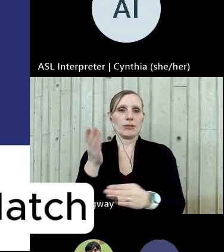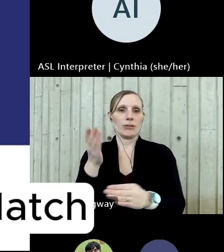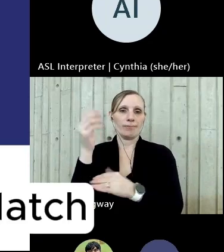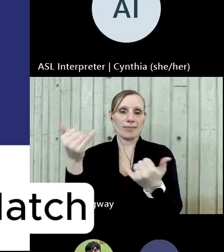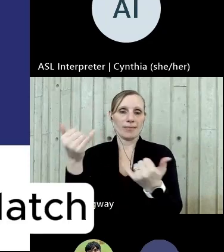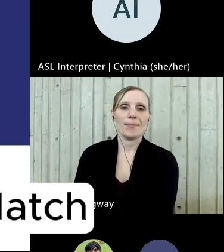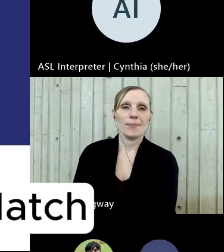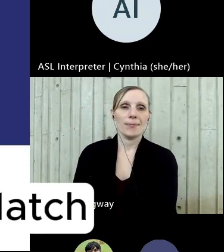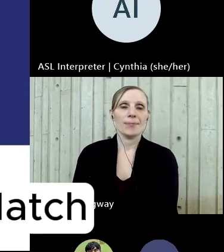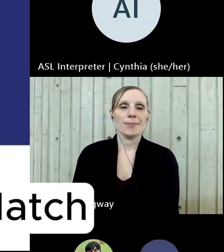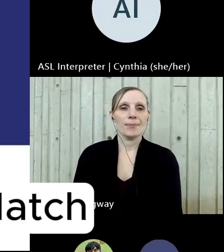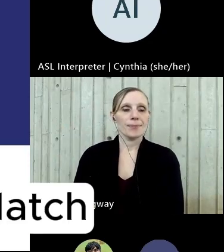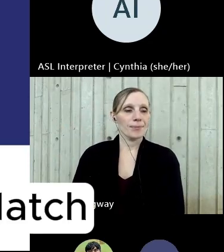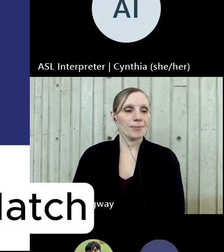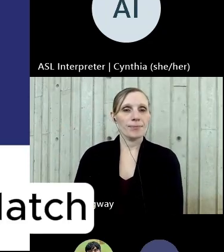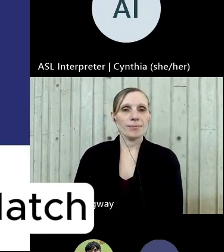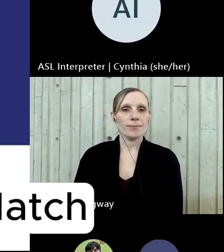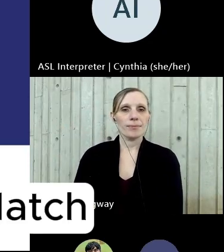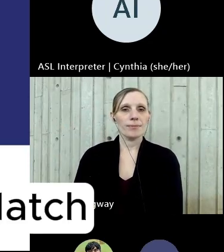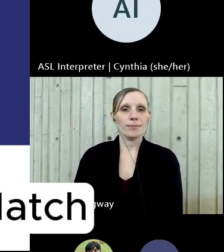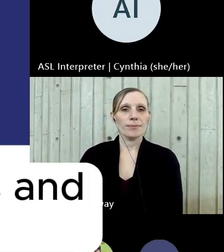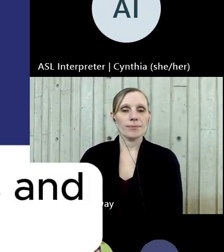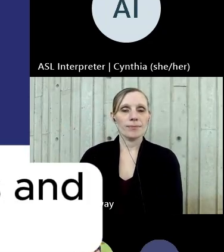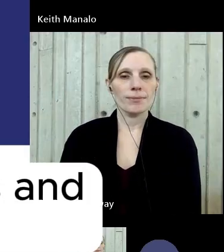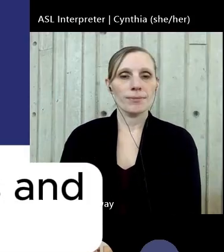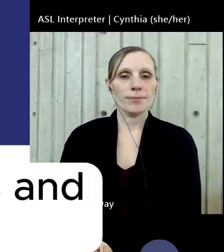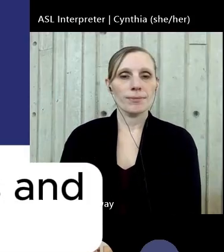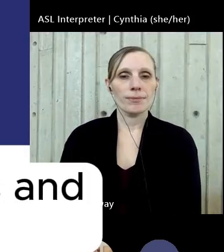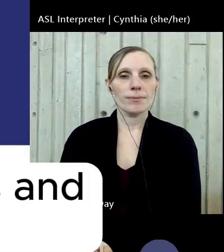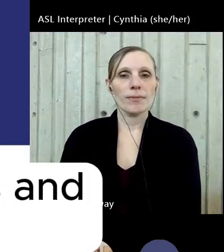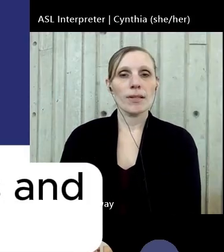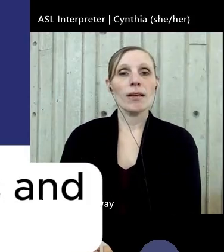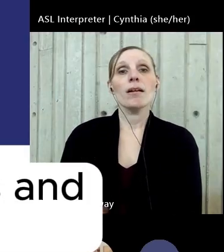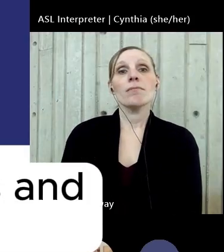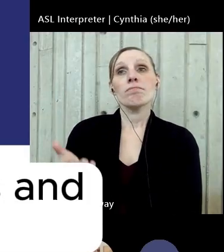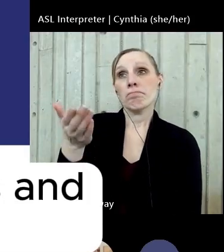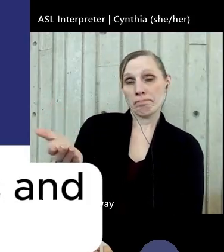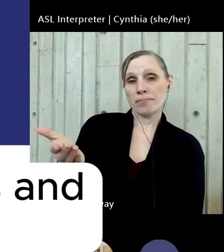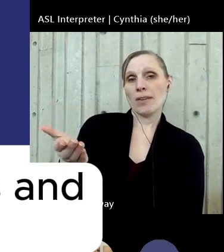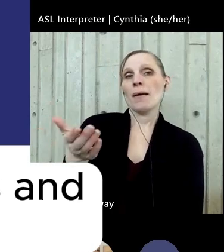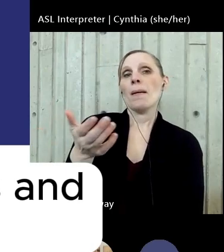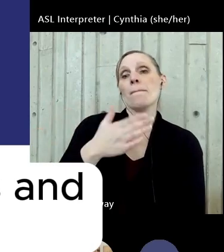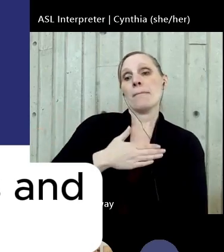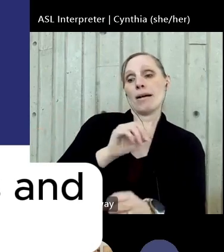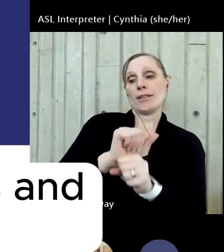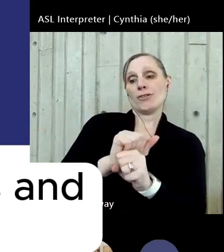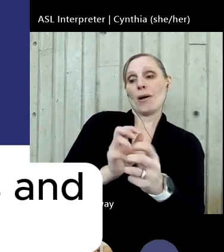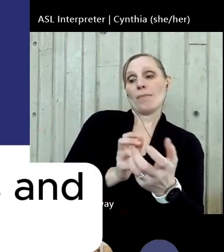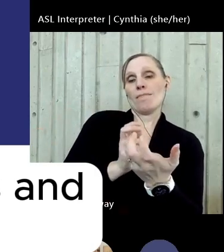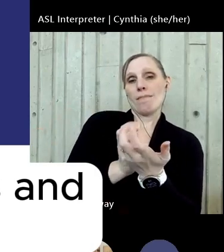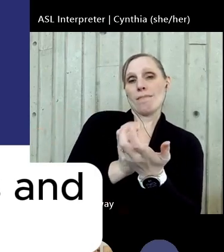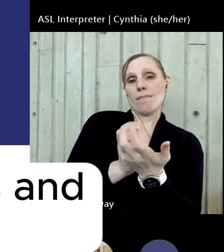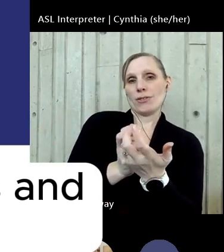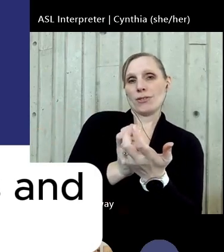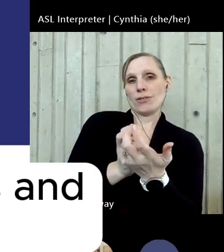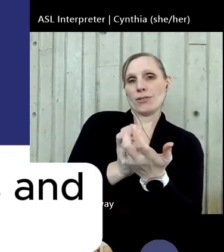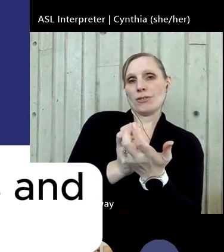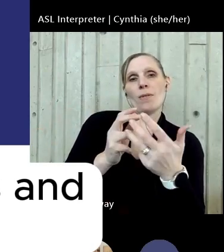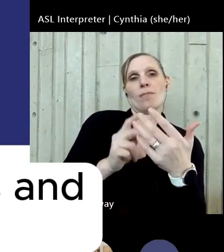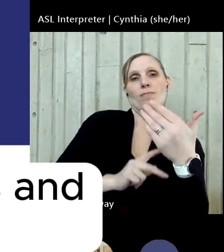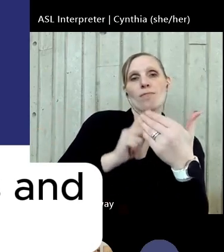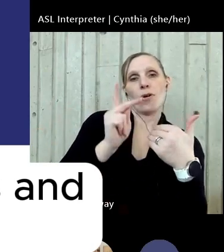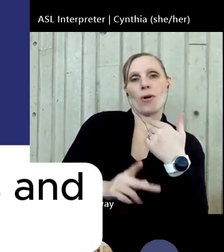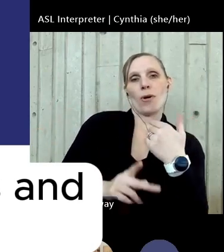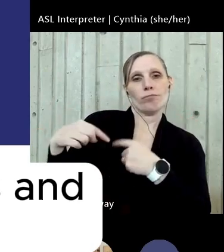Well, I'd like to introduce you to My Job Match. We have been active for the past